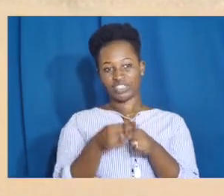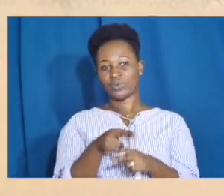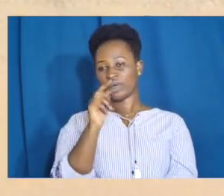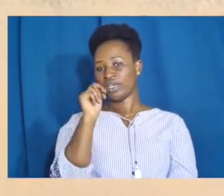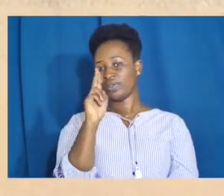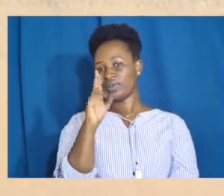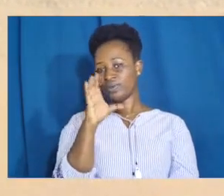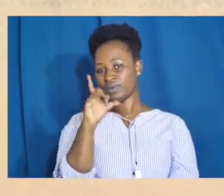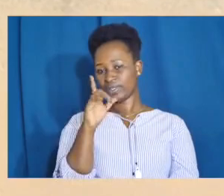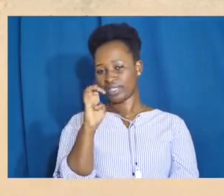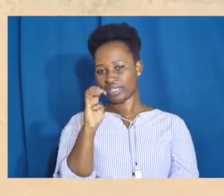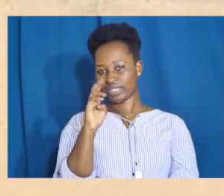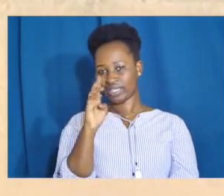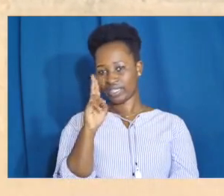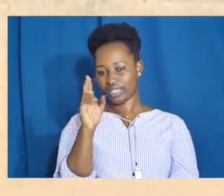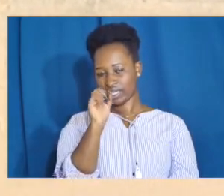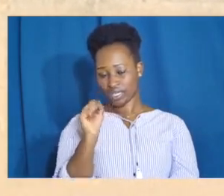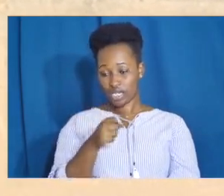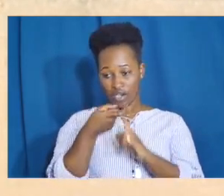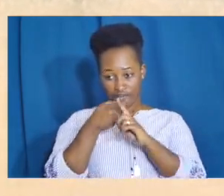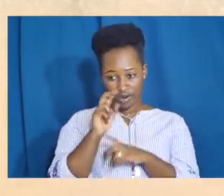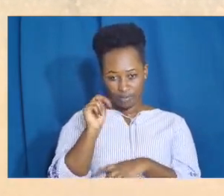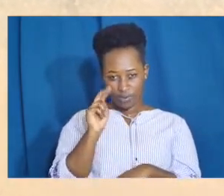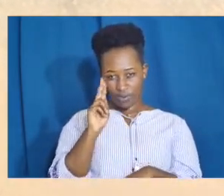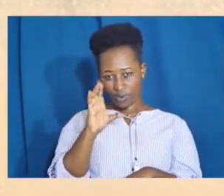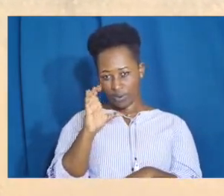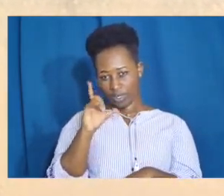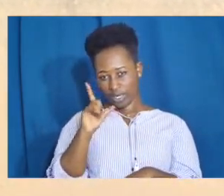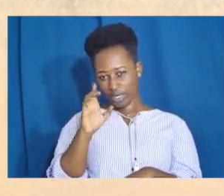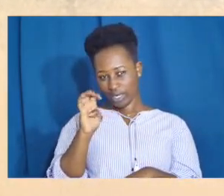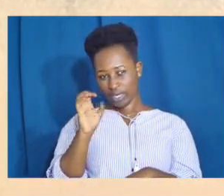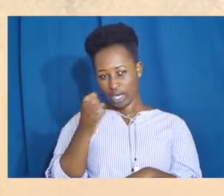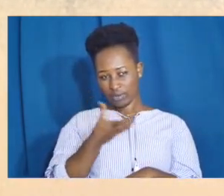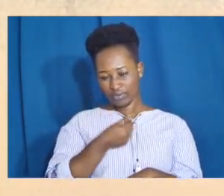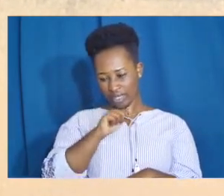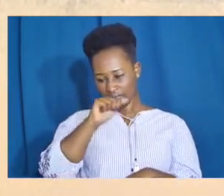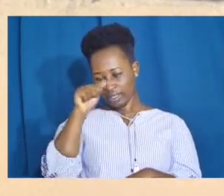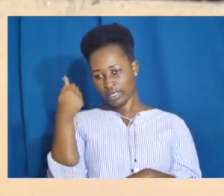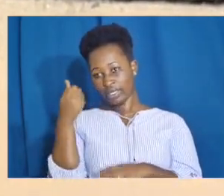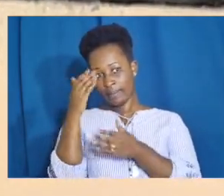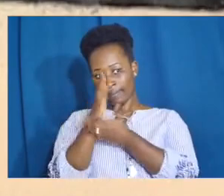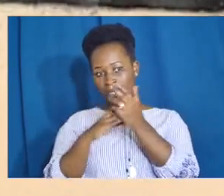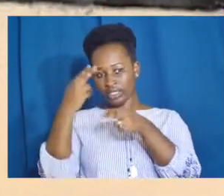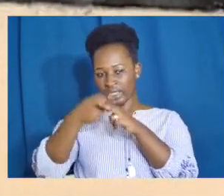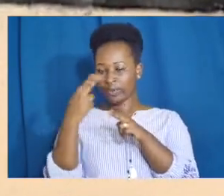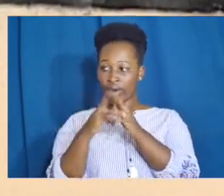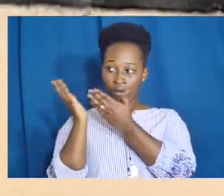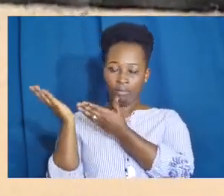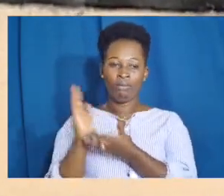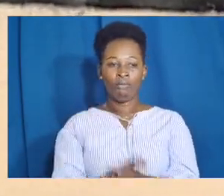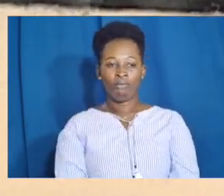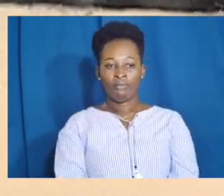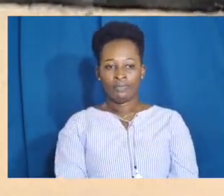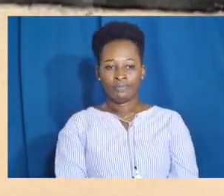nucleus. And then from the nucleus, we have other parts like cytoplasm.